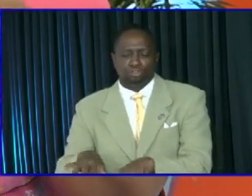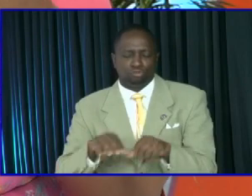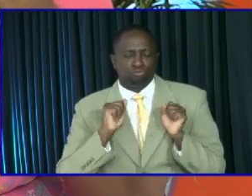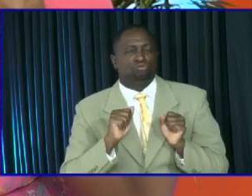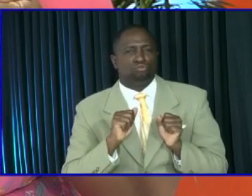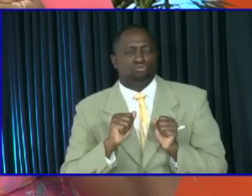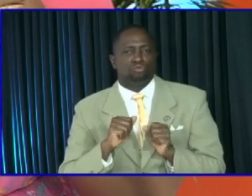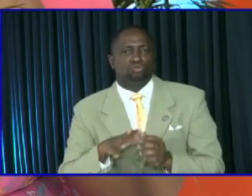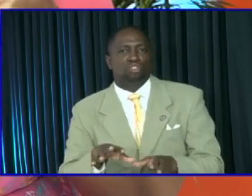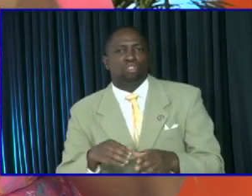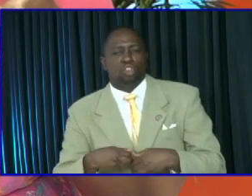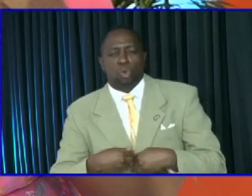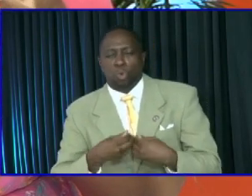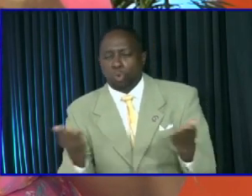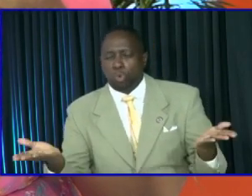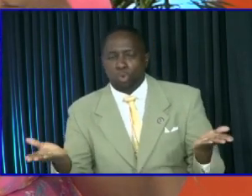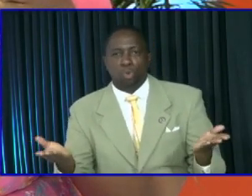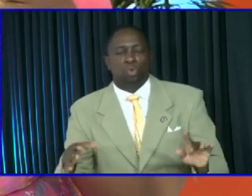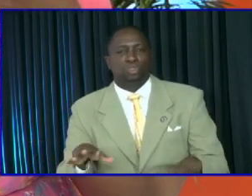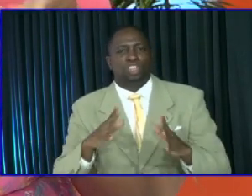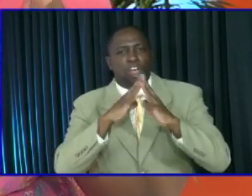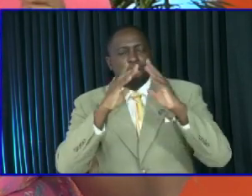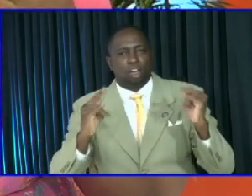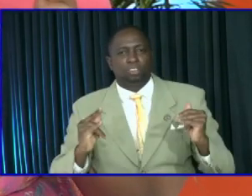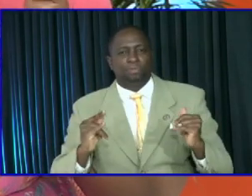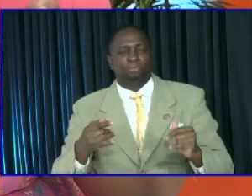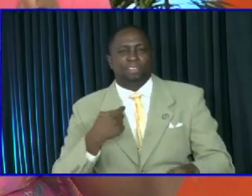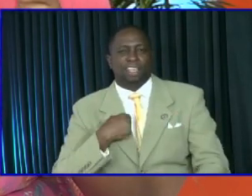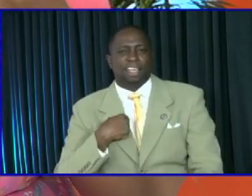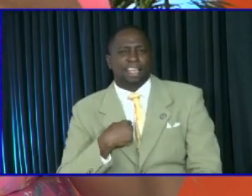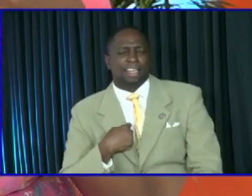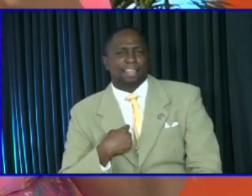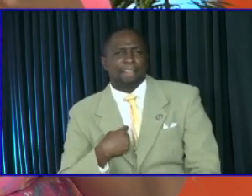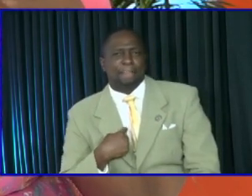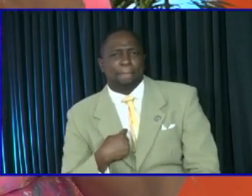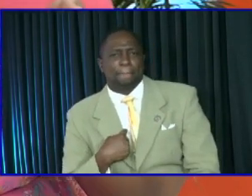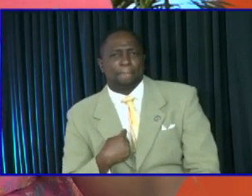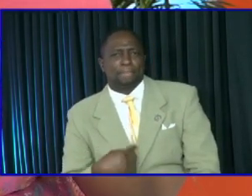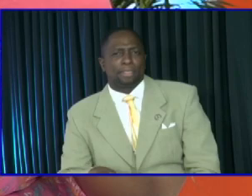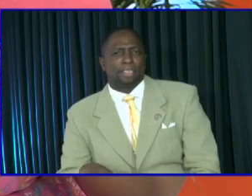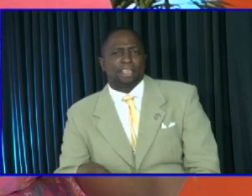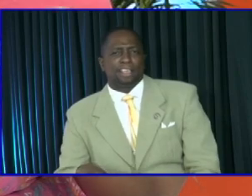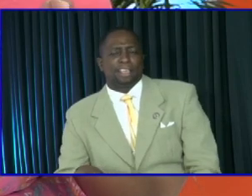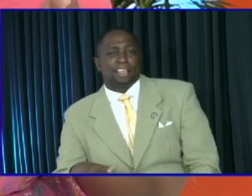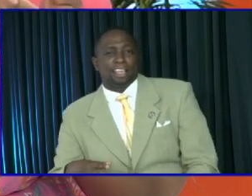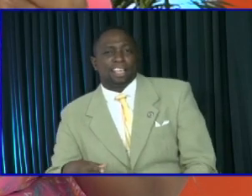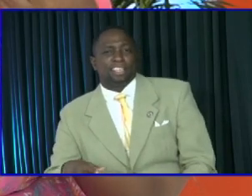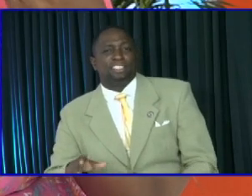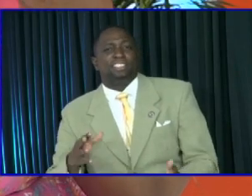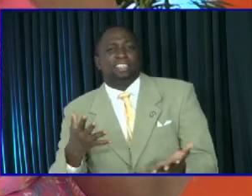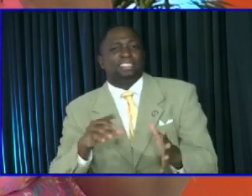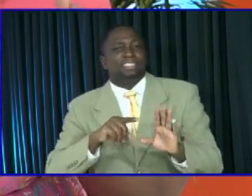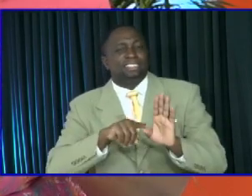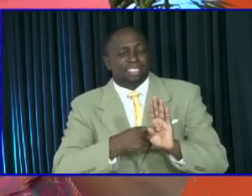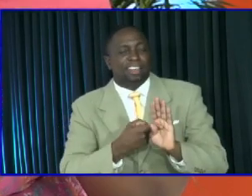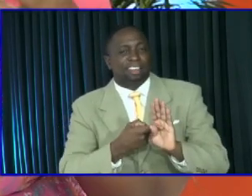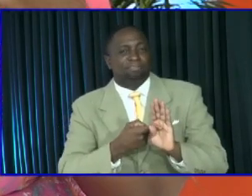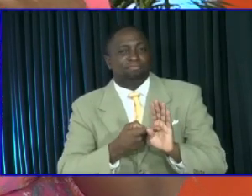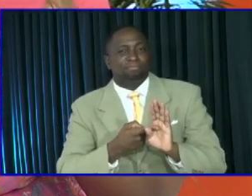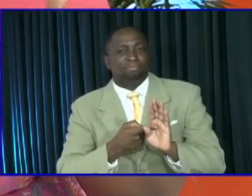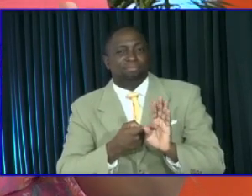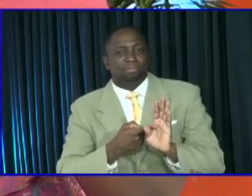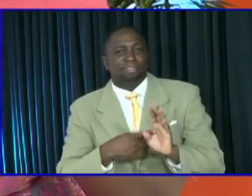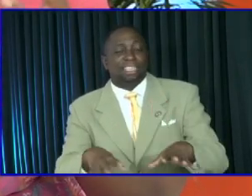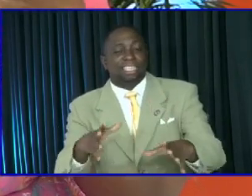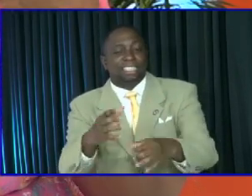So I remember I got really desperate to the point where I had to be taking antidepressants